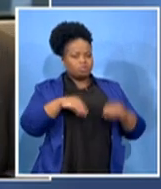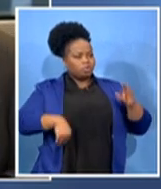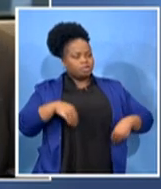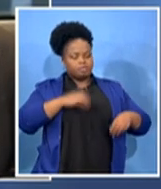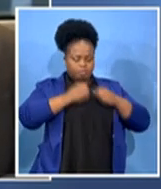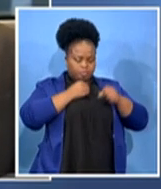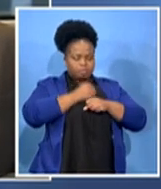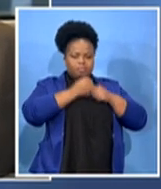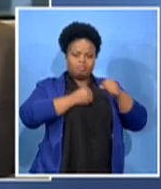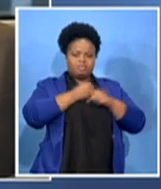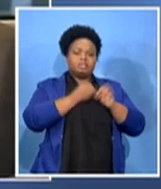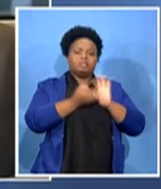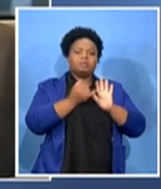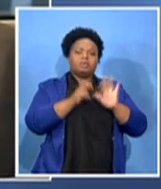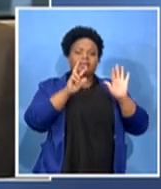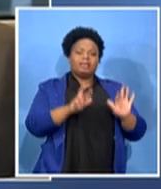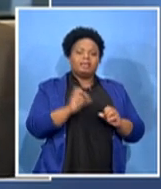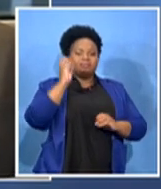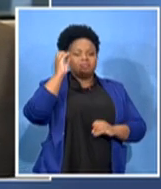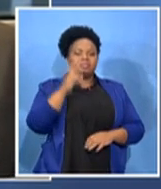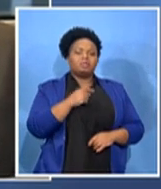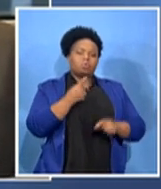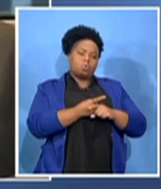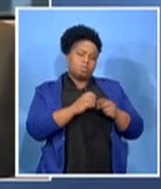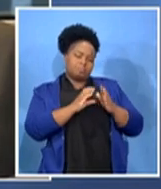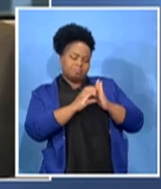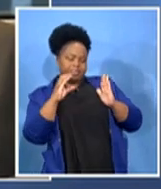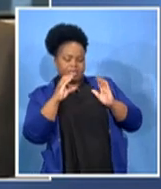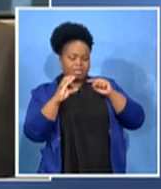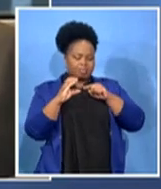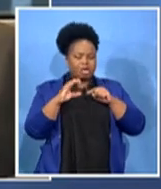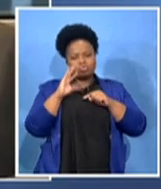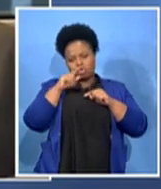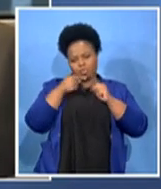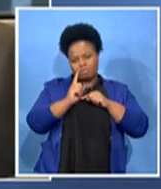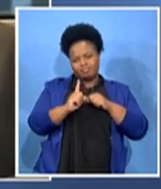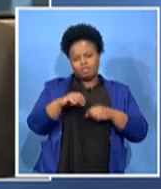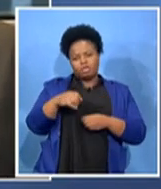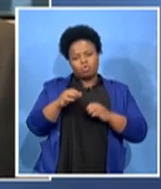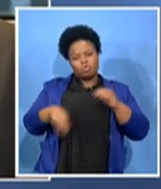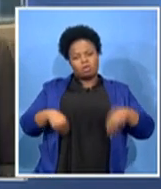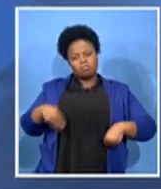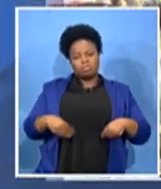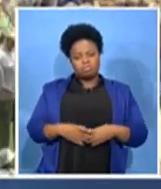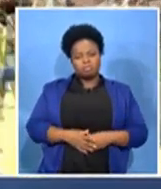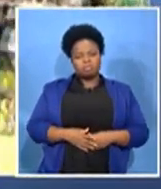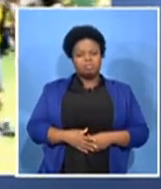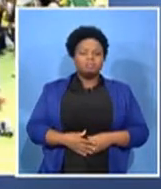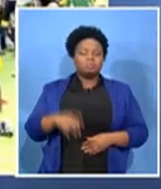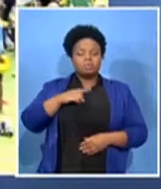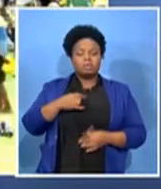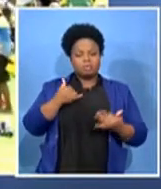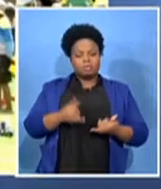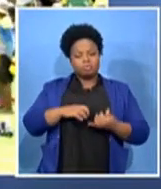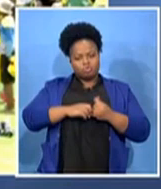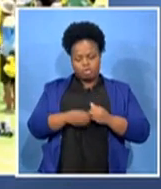there is a portion that speaks specifically to corruption. And what the party has tried to do is introduce the Integrity Commission to try and deal with those